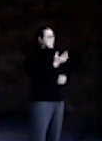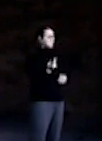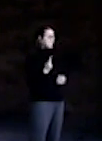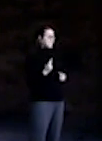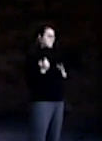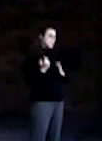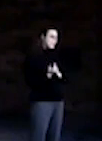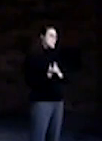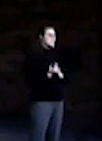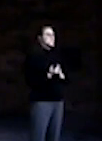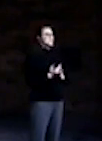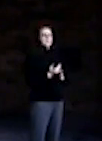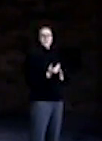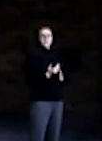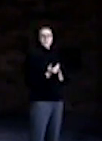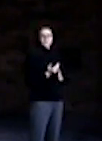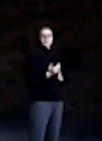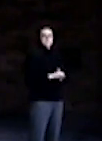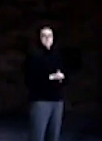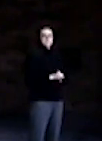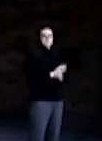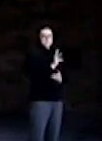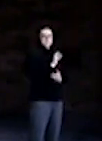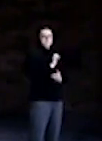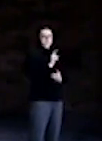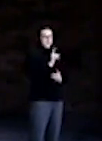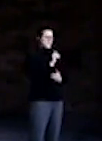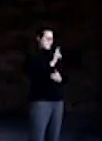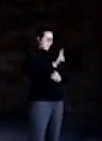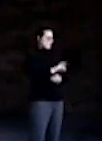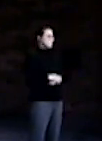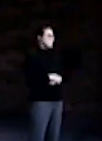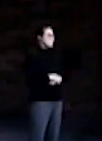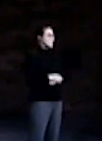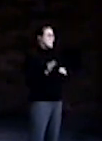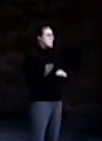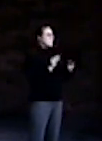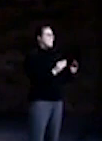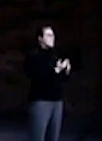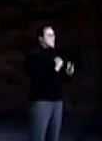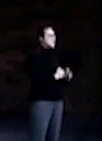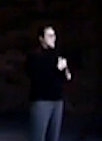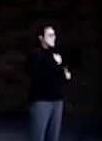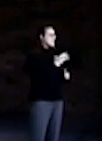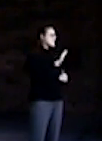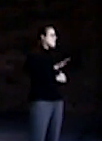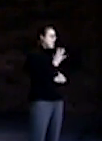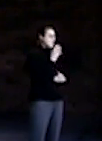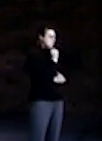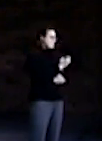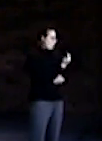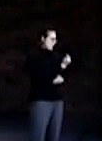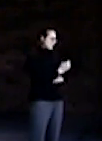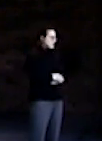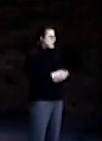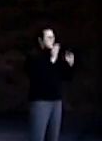close. He was a tool and die welder. And he moved up by us when I was about 14. And he